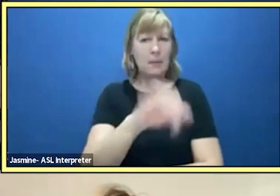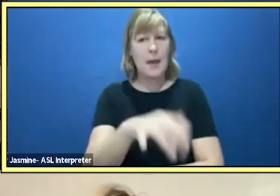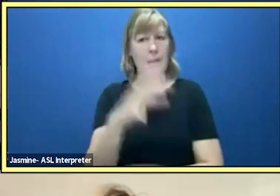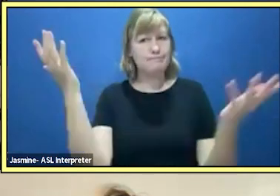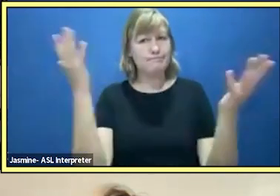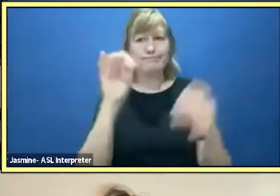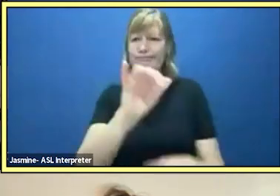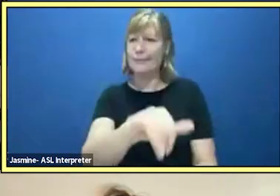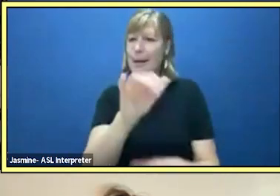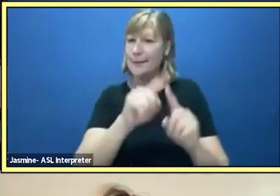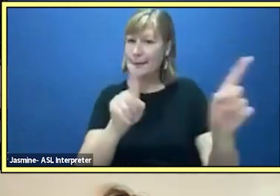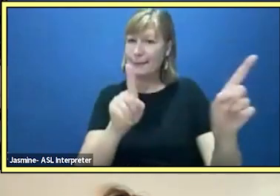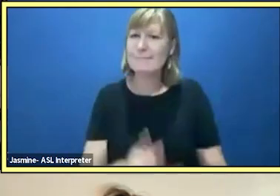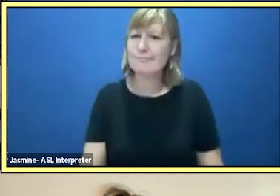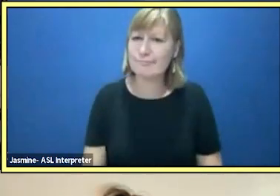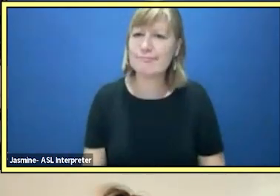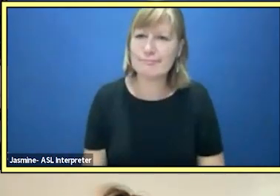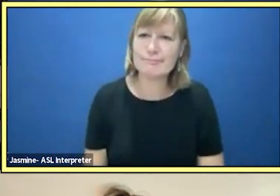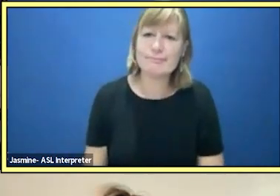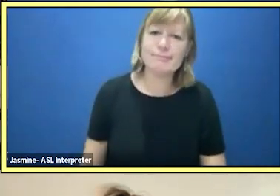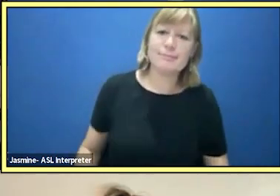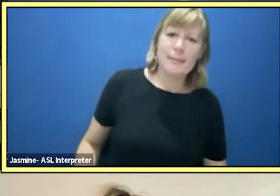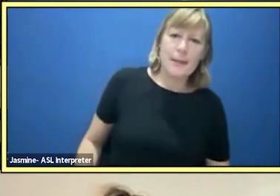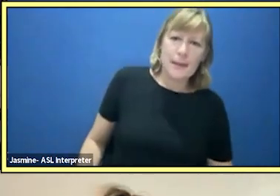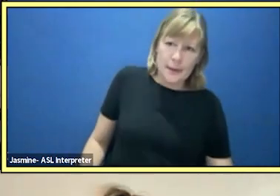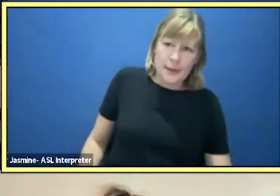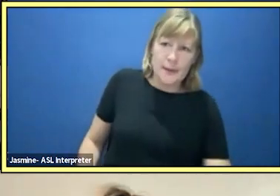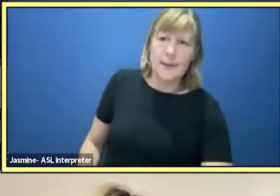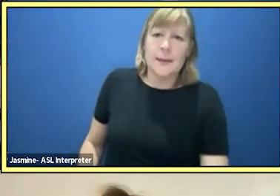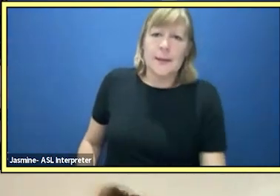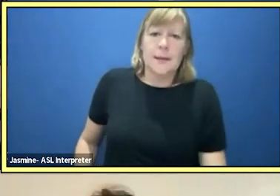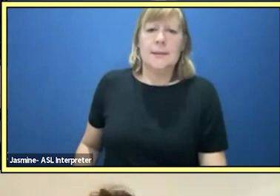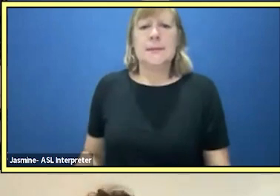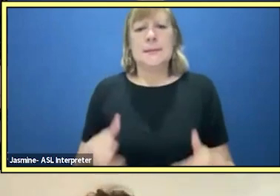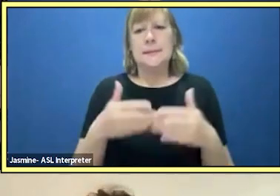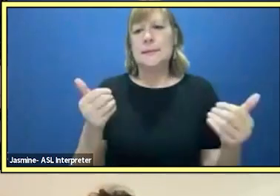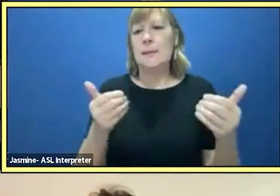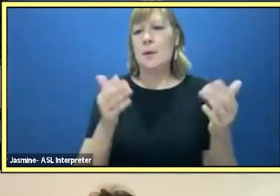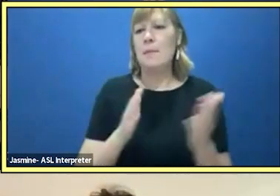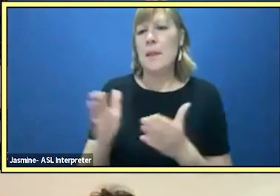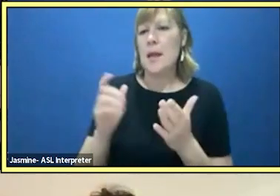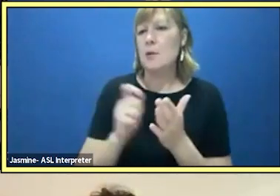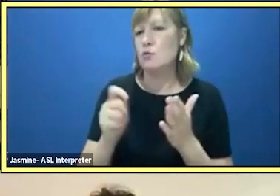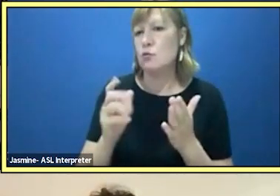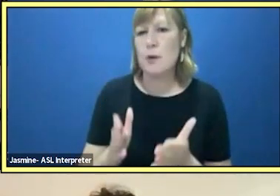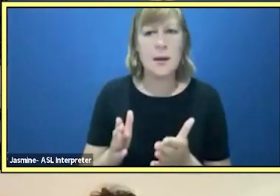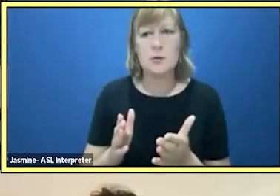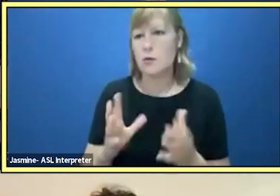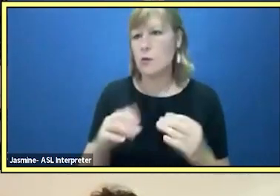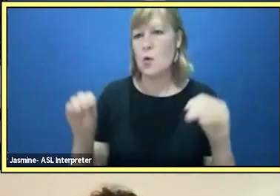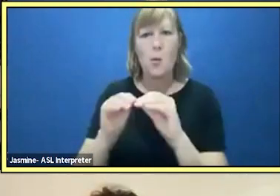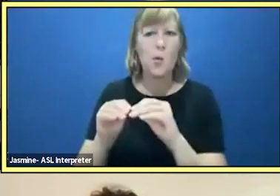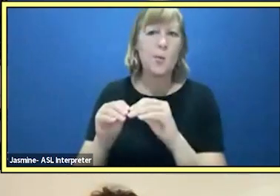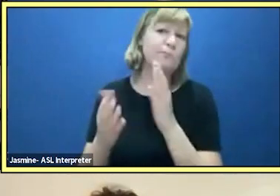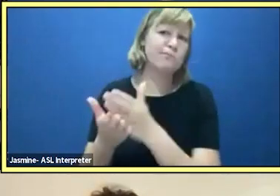Is that instead of a separate plan writer, it would be the case manager that would develop that plan